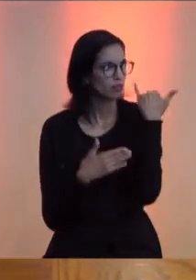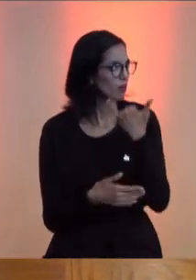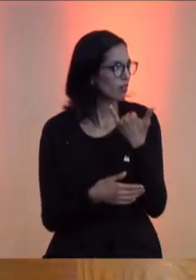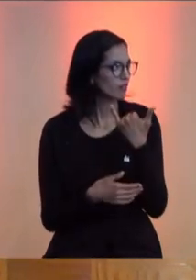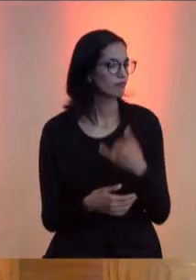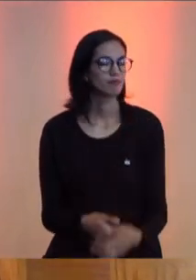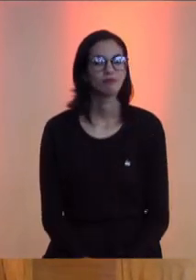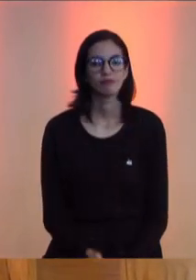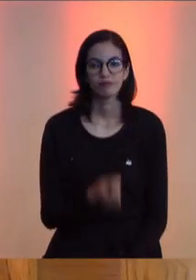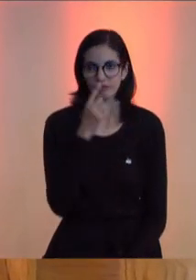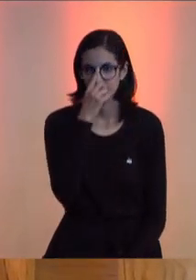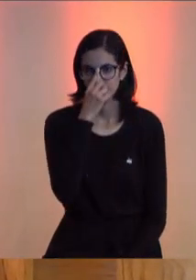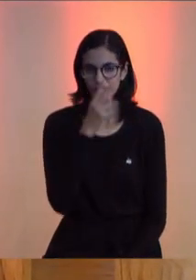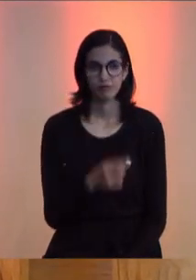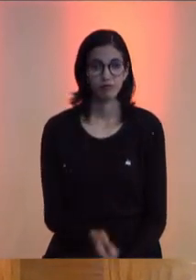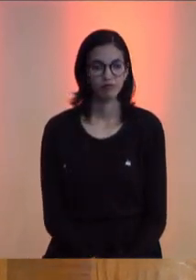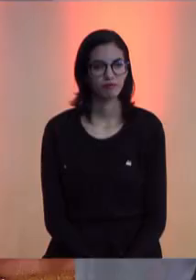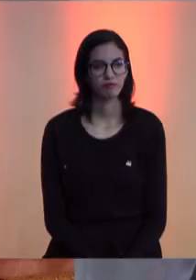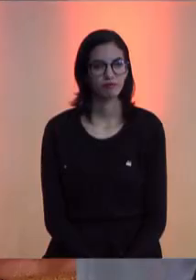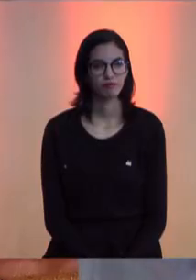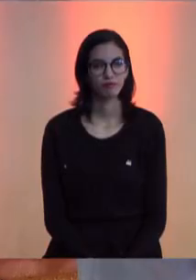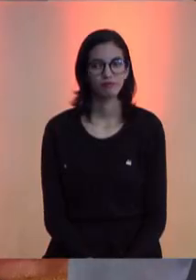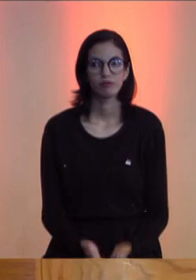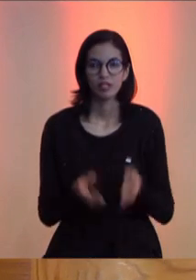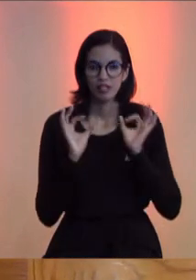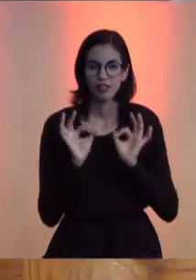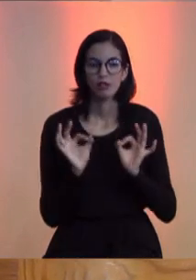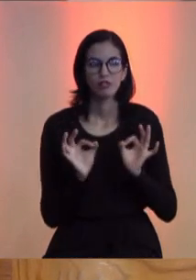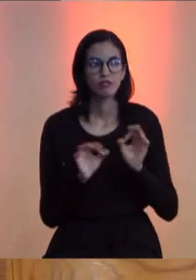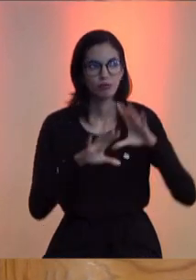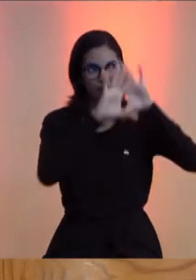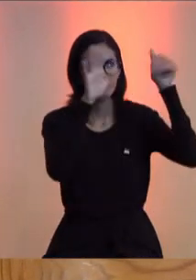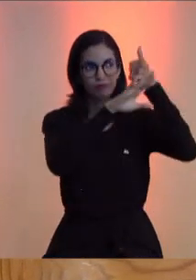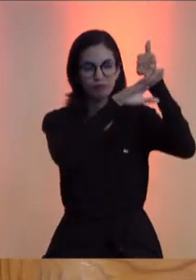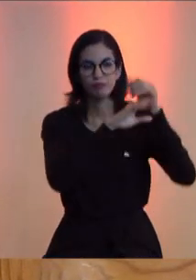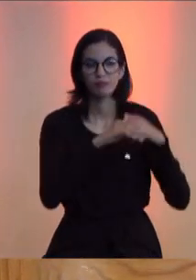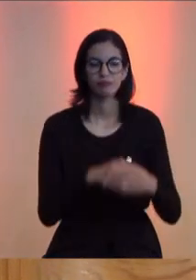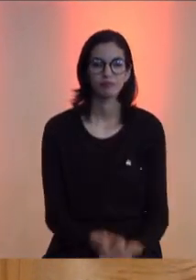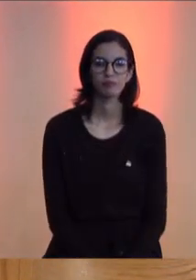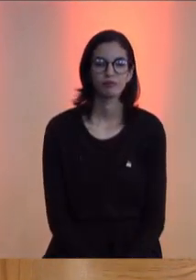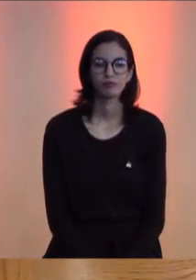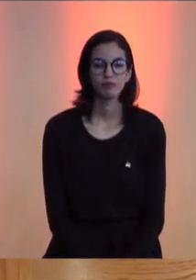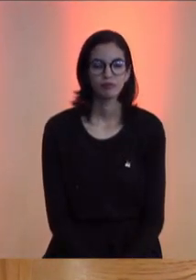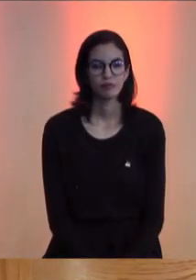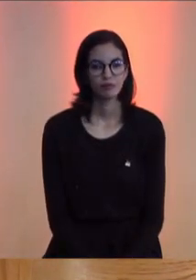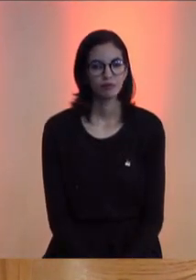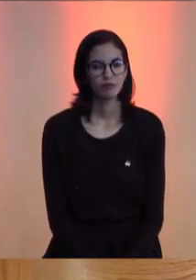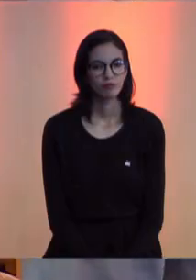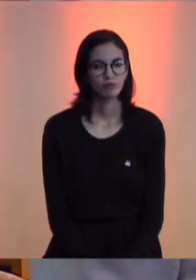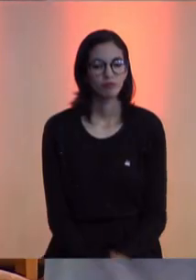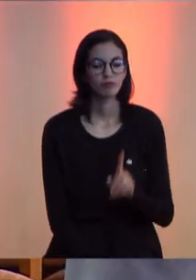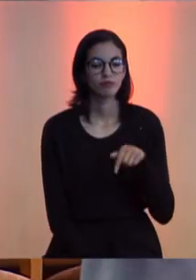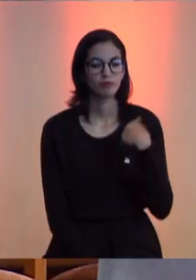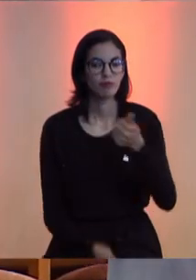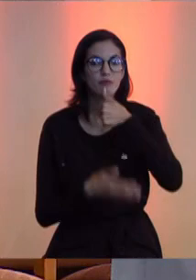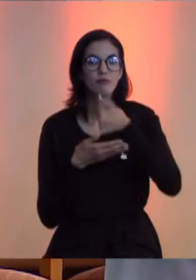Okay. Yeah. I'm ready for heaven. Estoy listo para el cielo. Tomorrow we are having baptism. Mañana